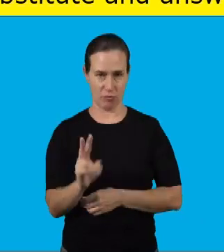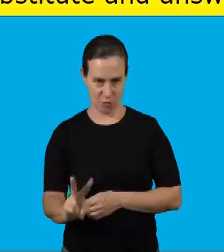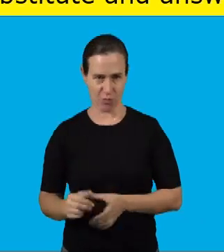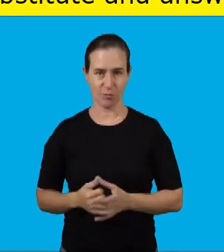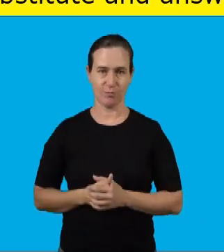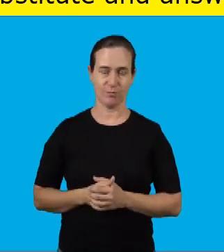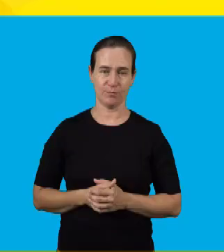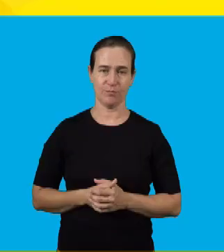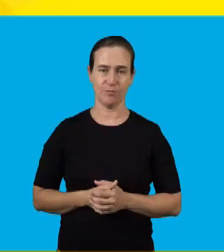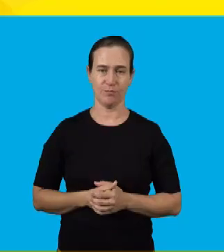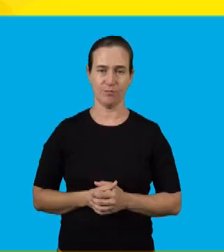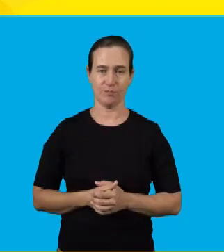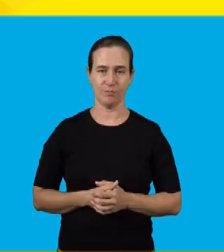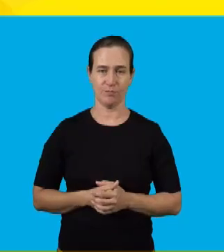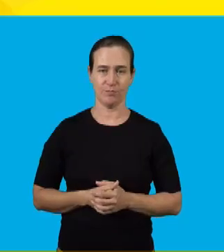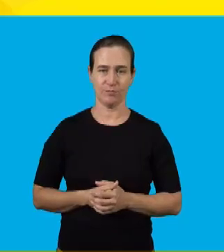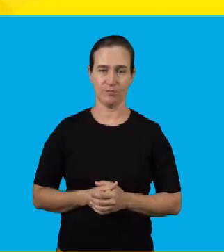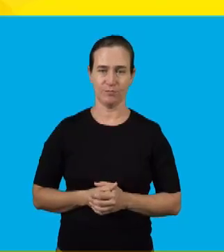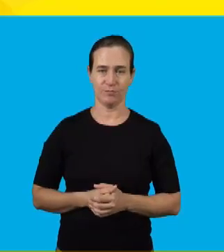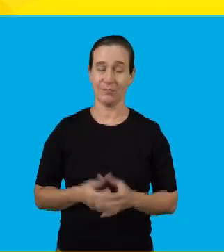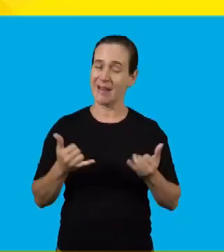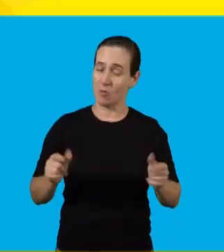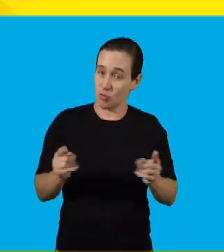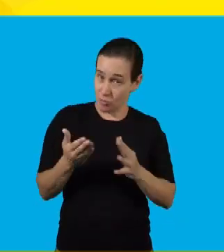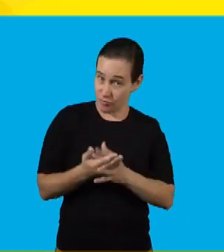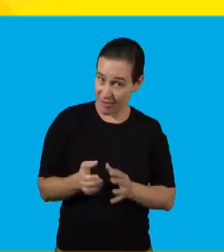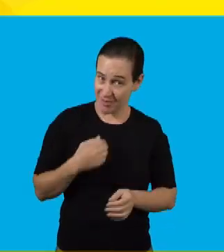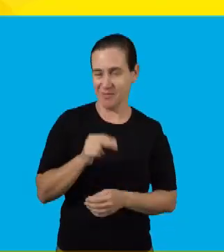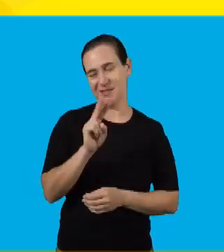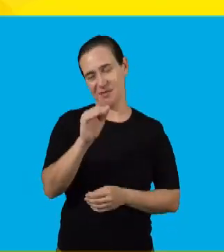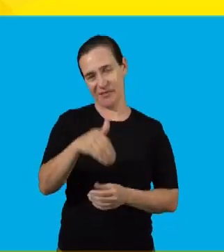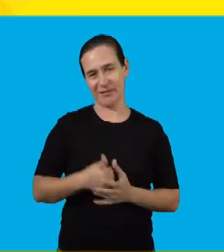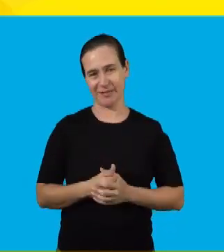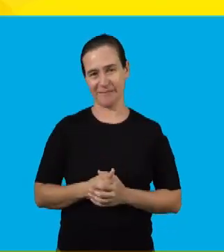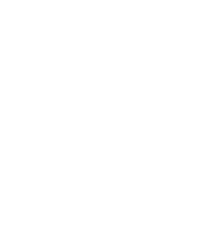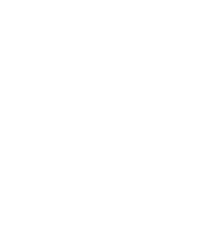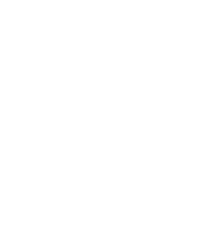3 halves. Let's quickly go to an ad break, and then we'll see you just now.